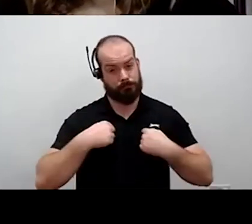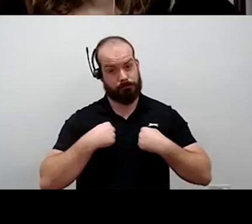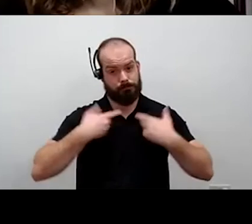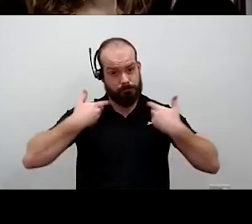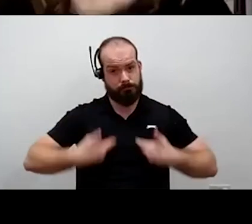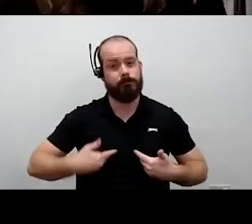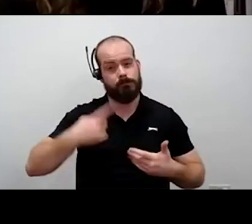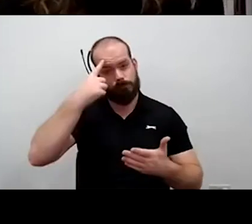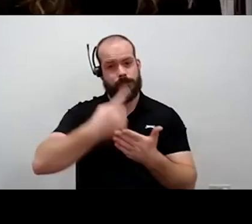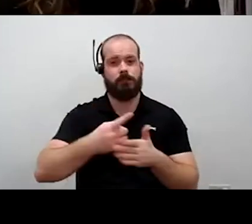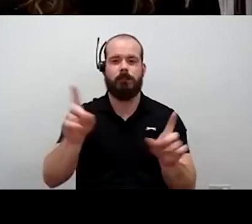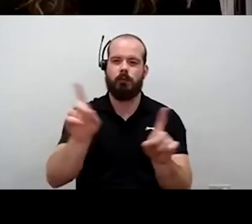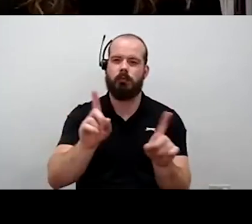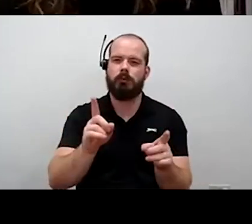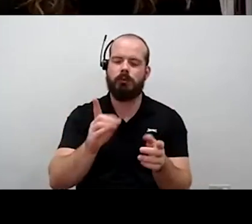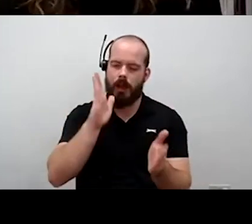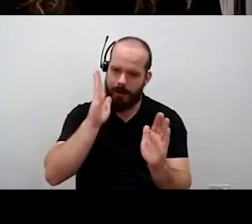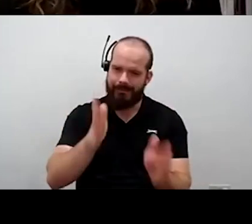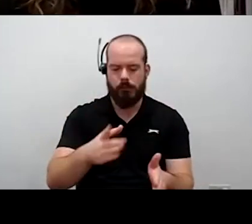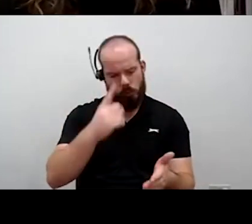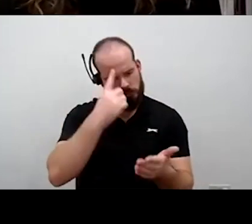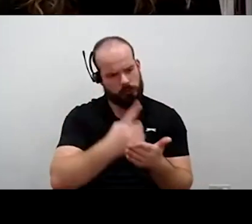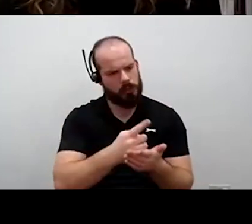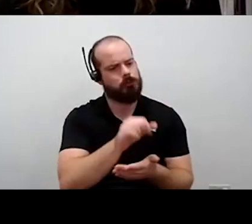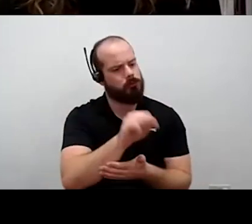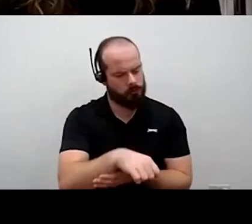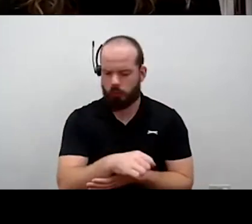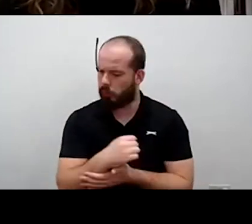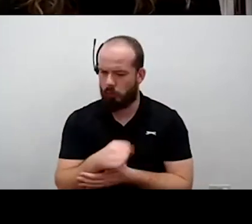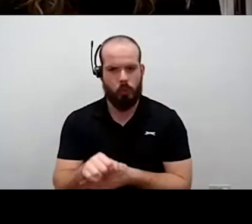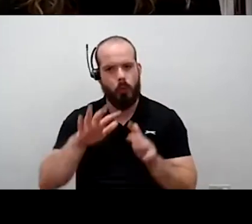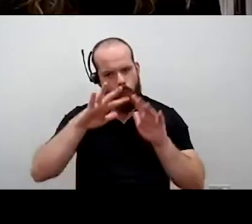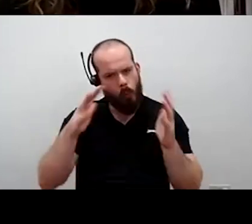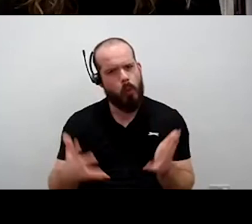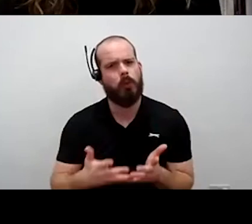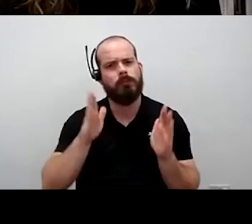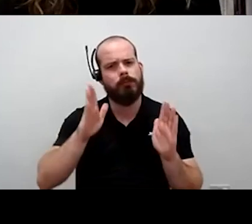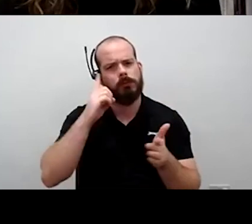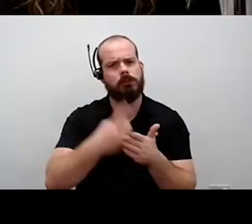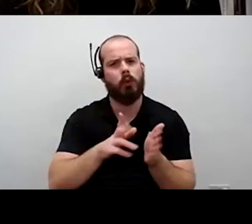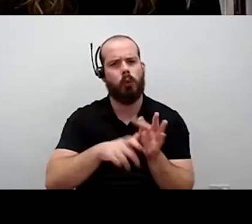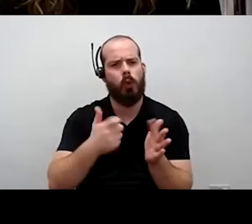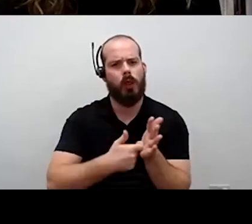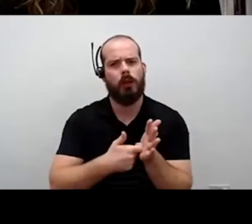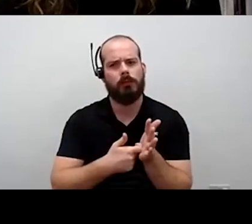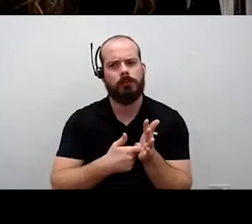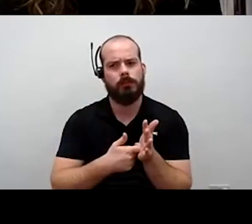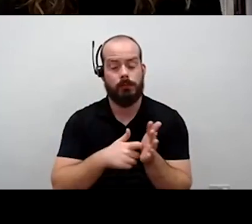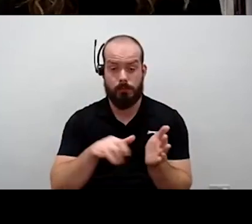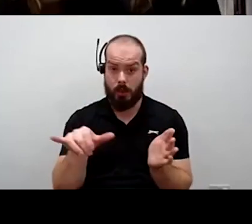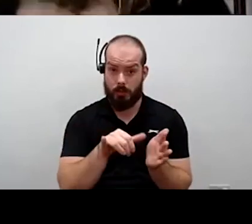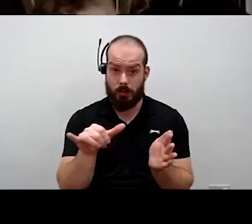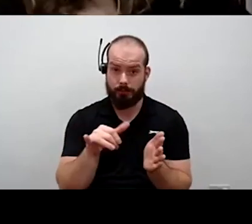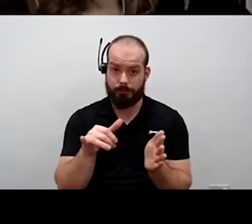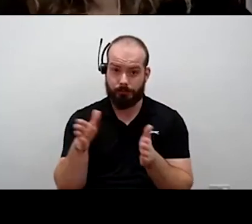make, or we have to make across the world. It's either a